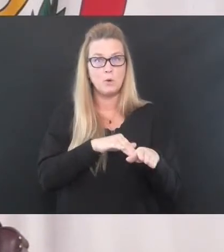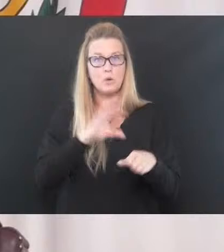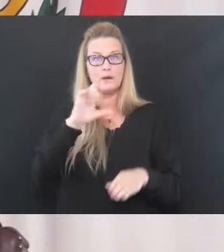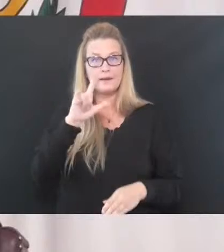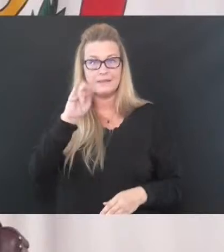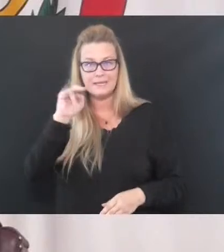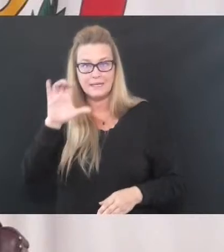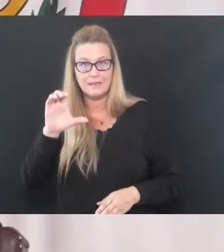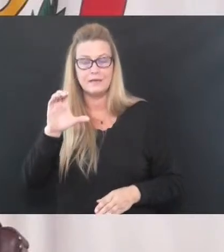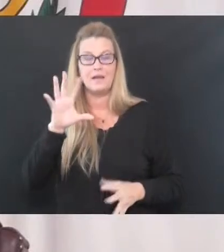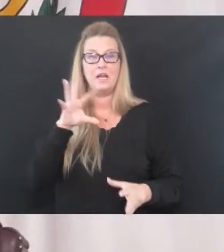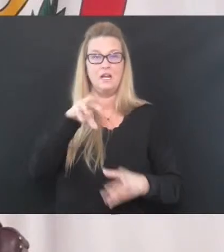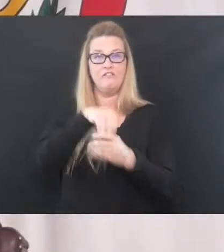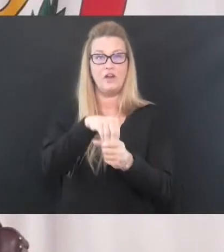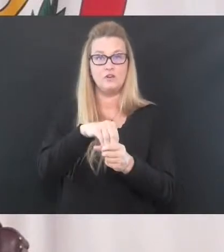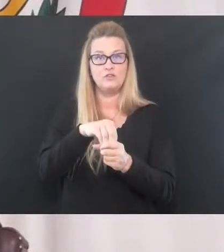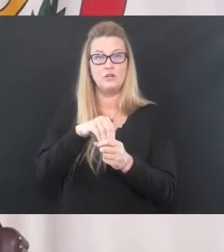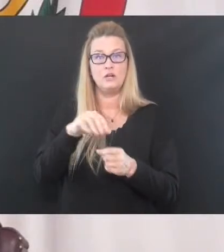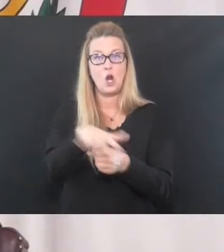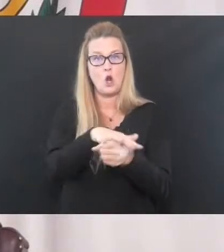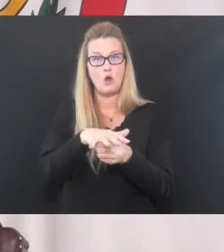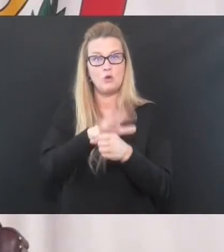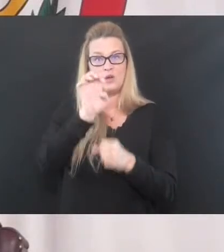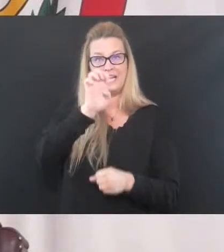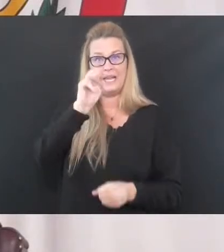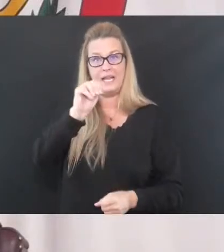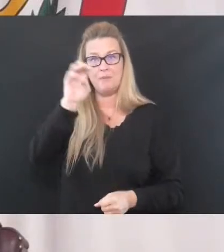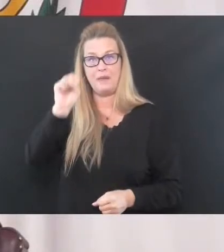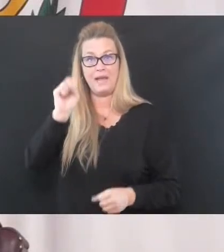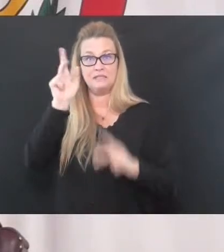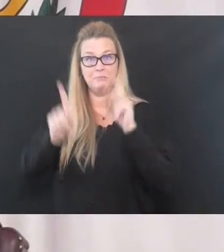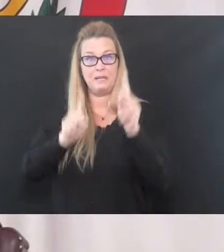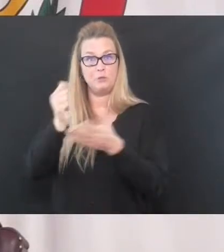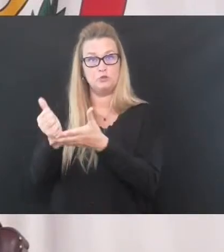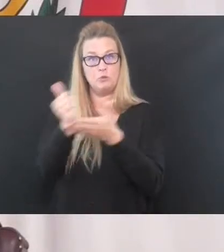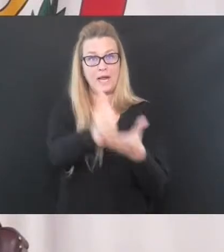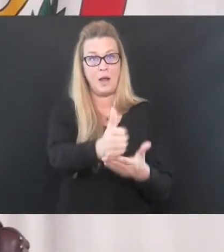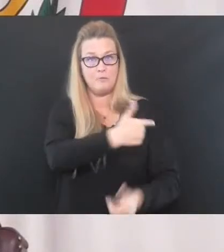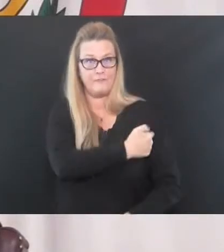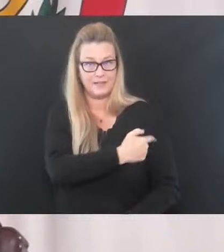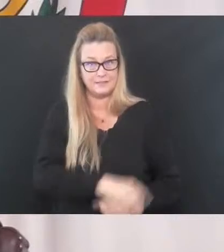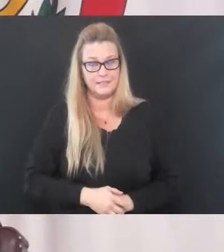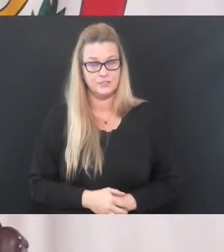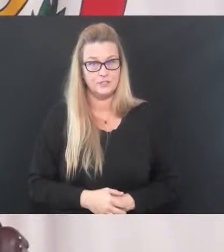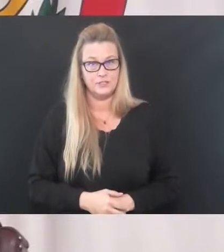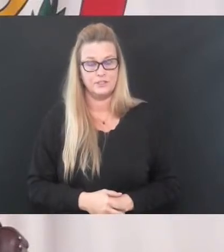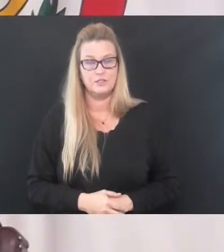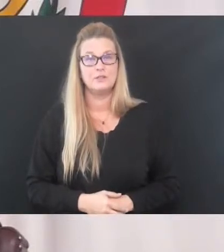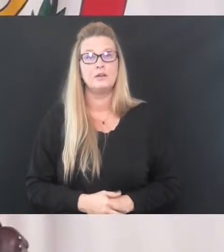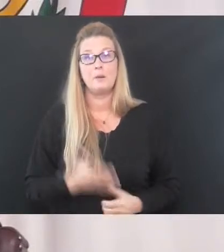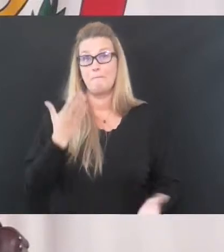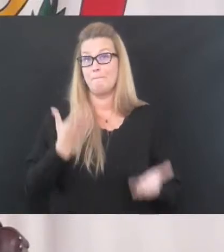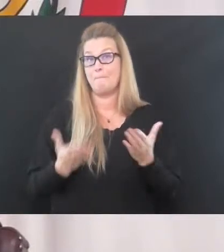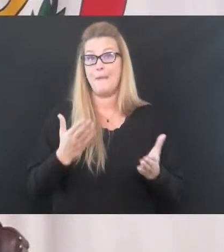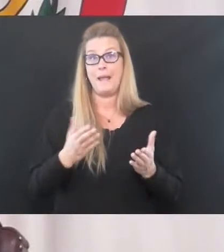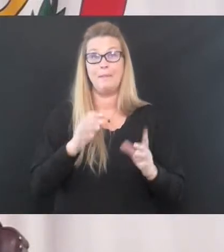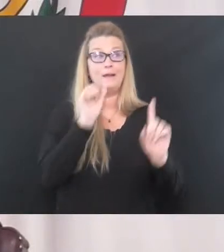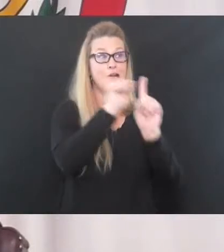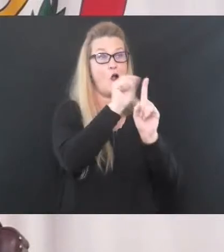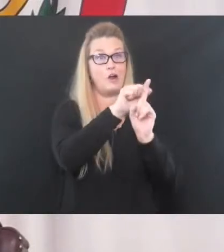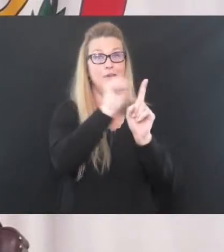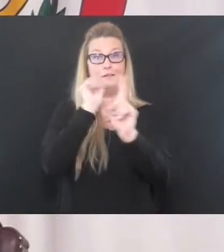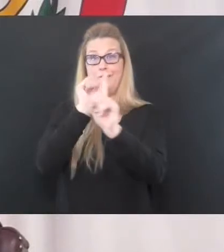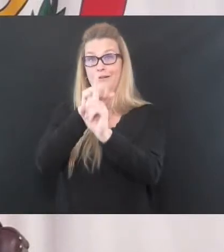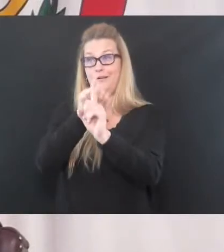and involve local EMS to enhance vaccination, maybe even have to go door to door.